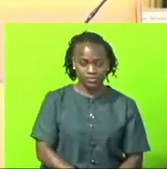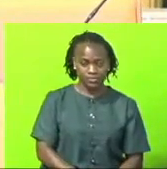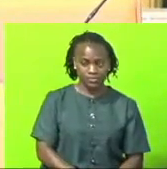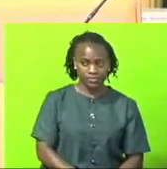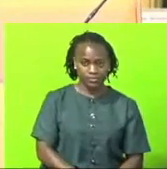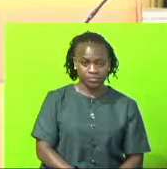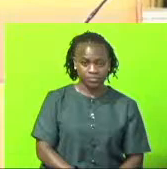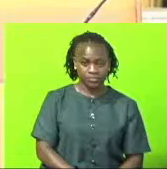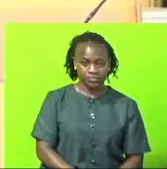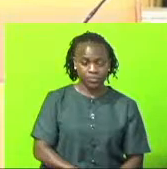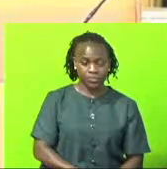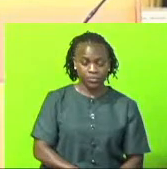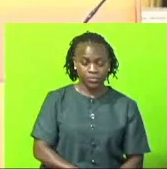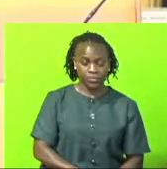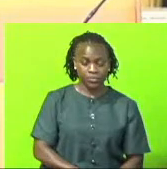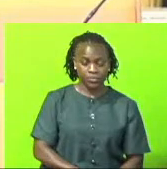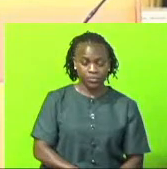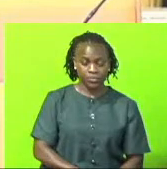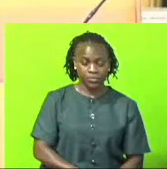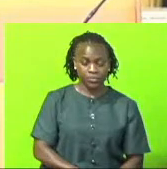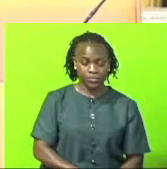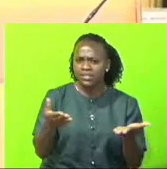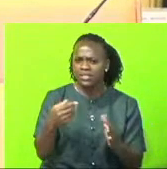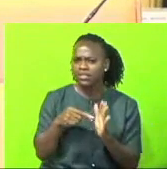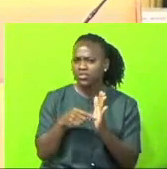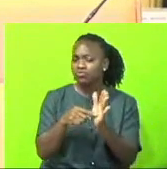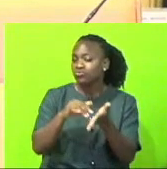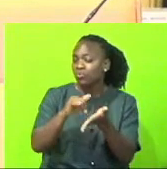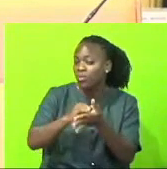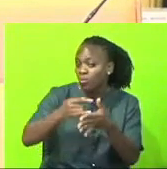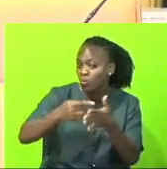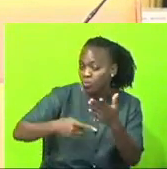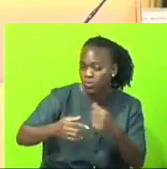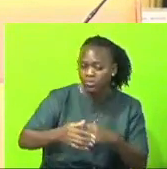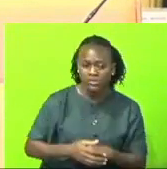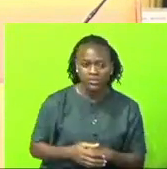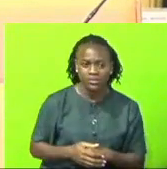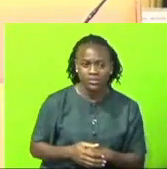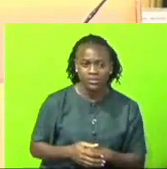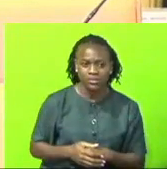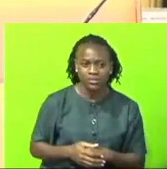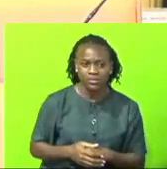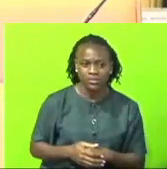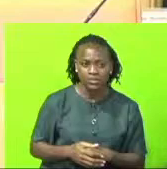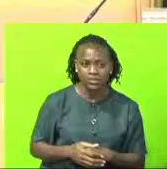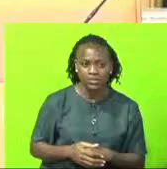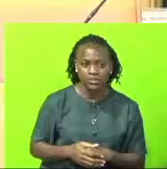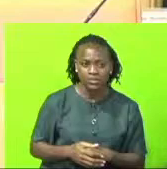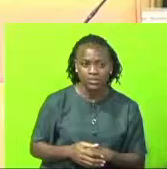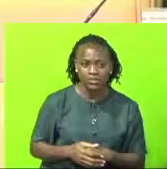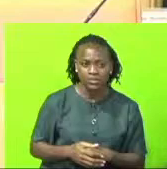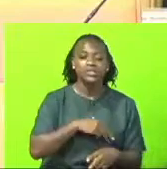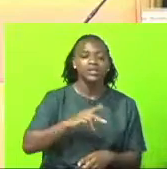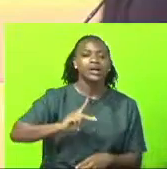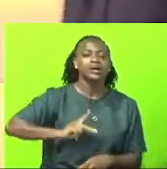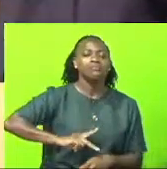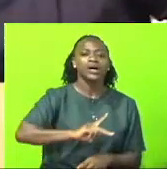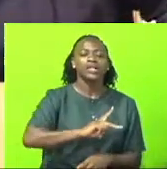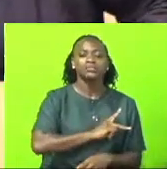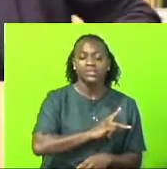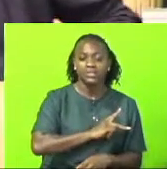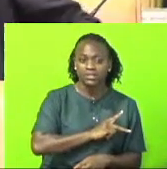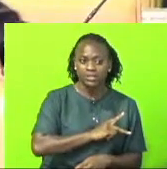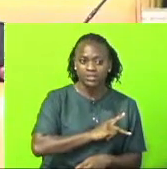narrated points to the fact that the 4 members of Parliament, 1,